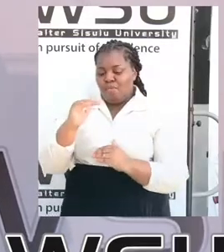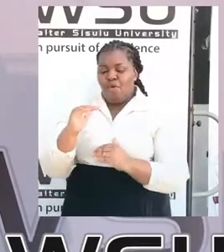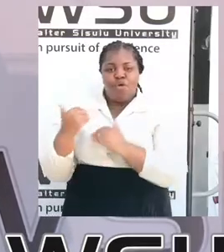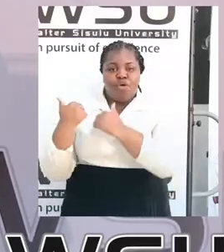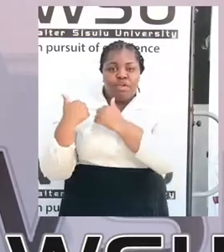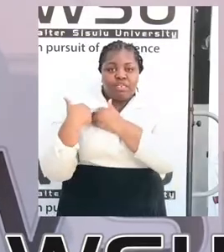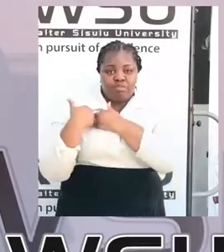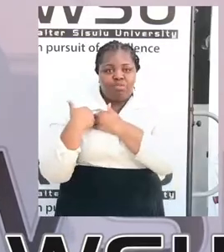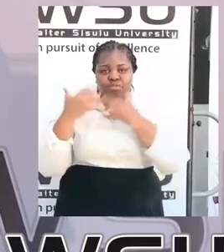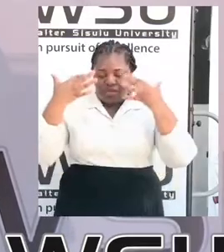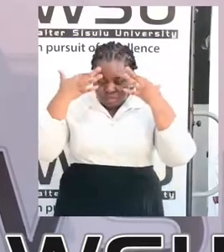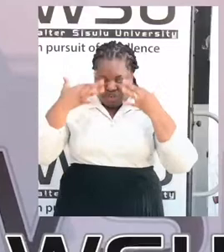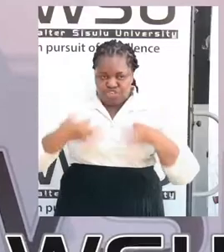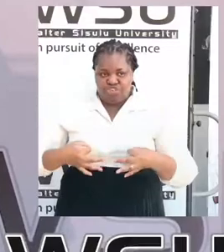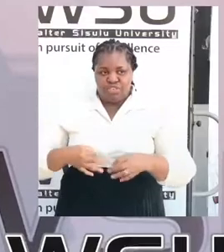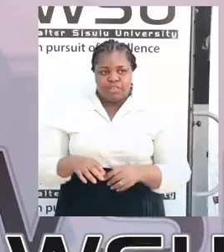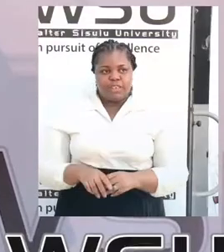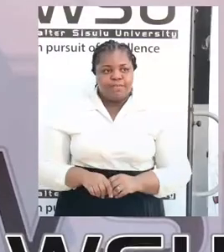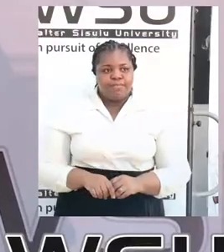responsible decisions.